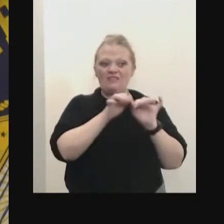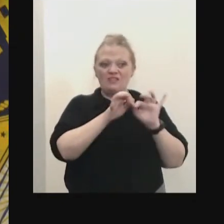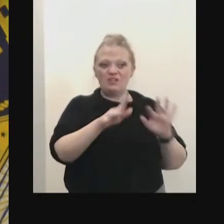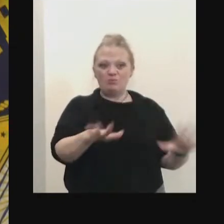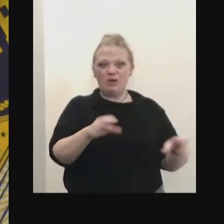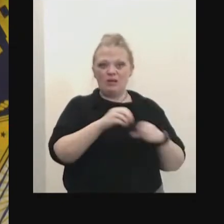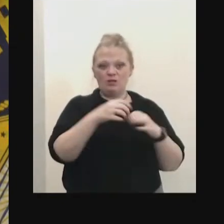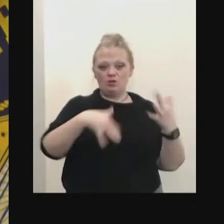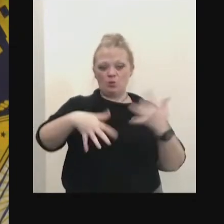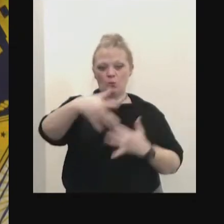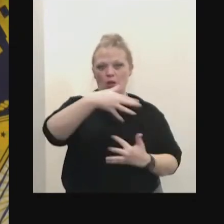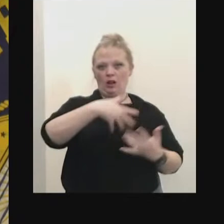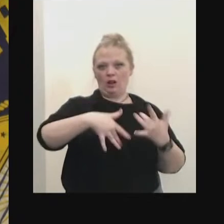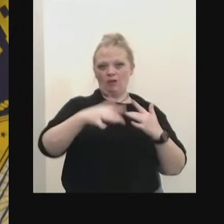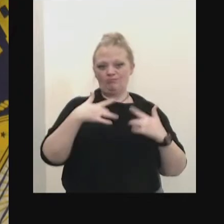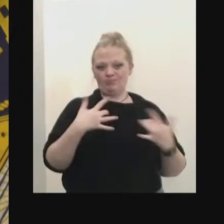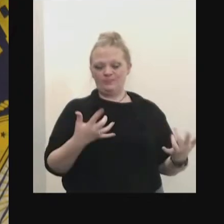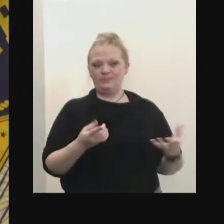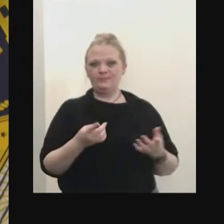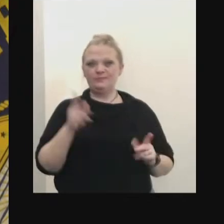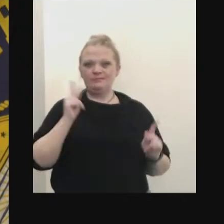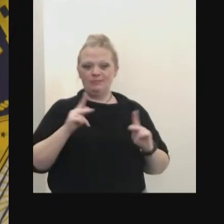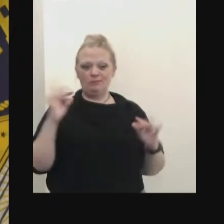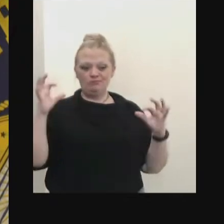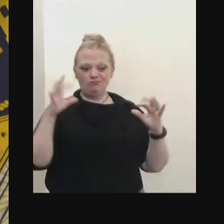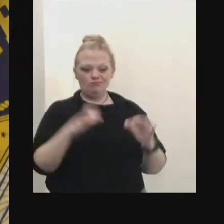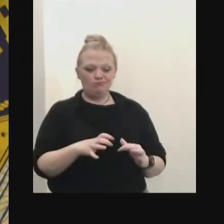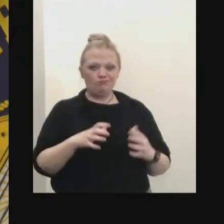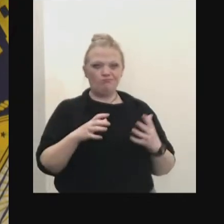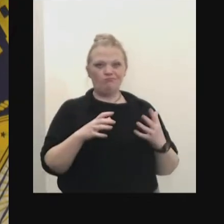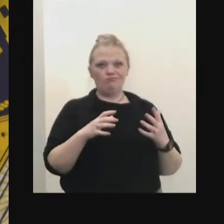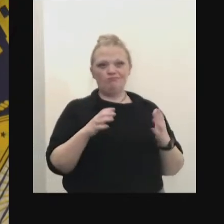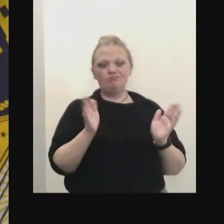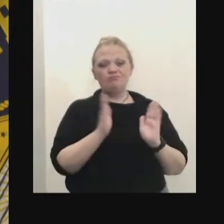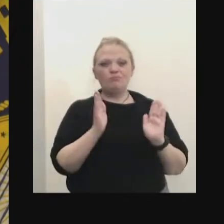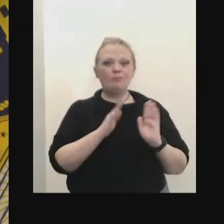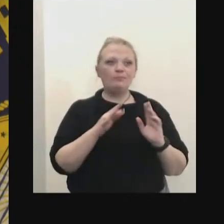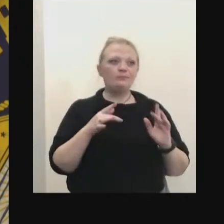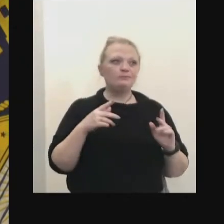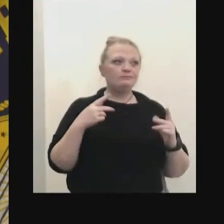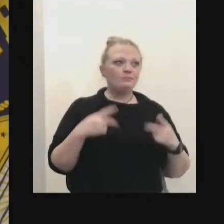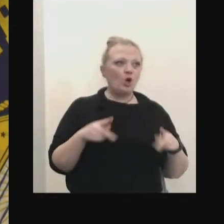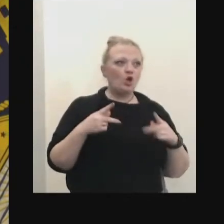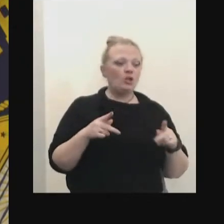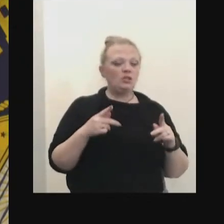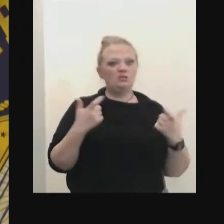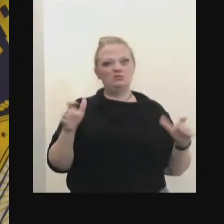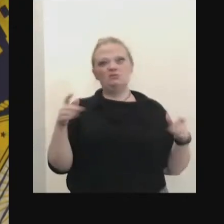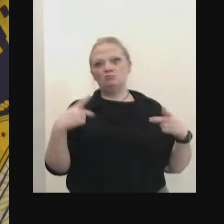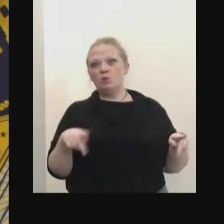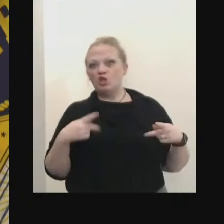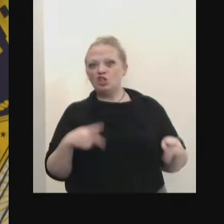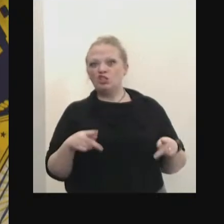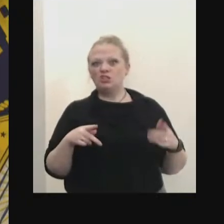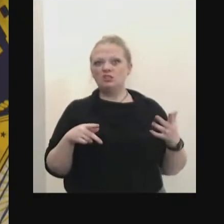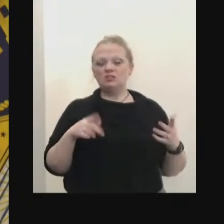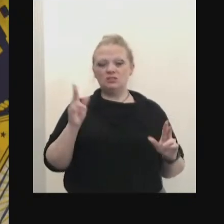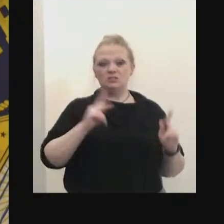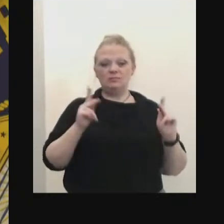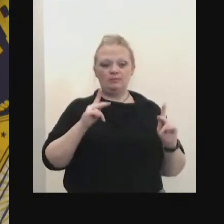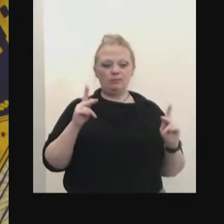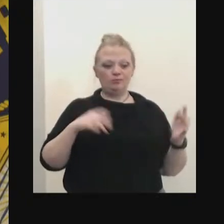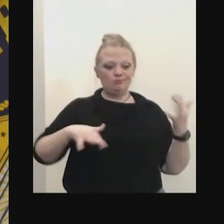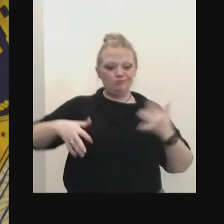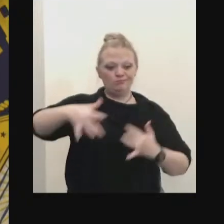social gatherings. People gathering in their house, small parties or large parties, people gathering,